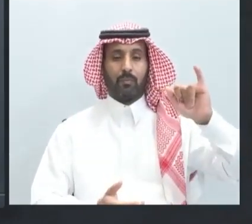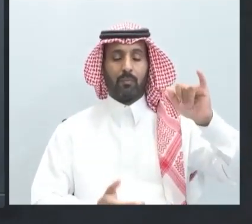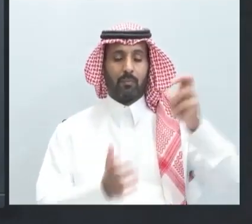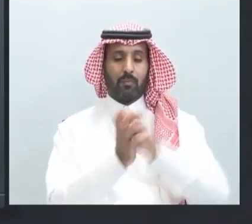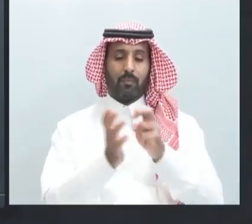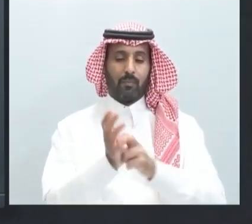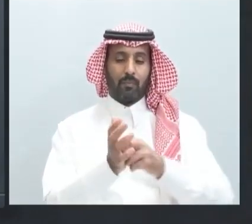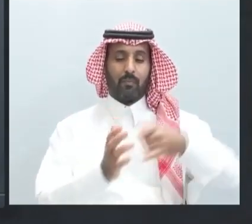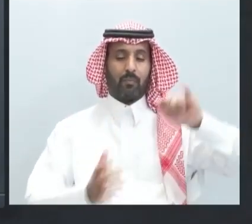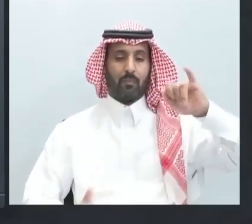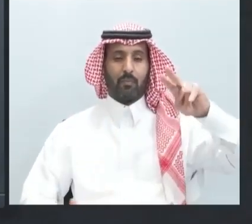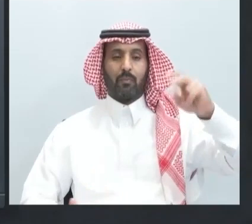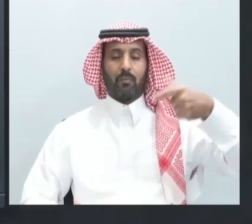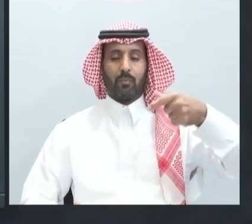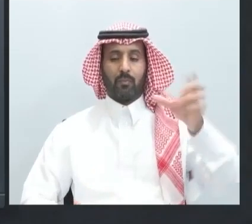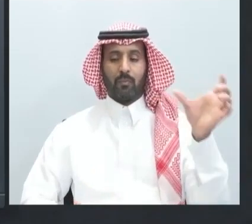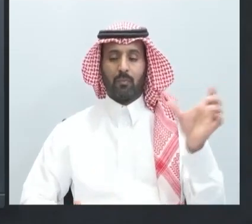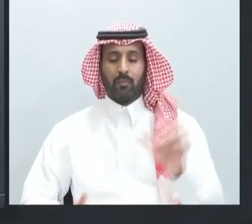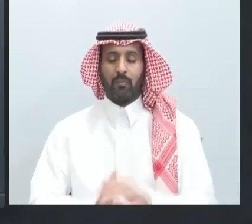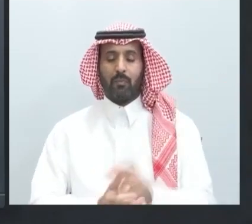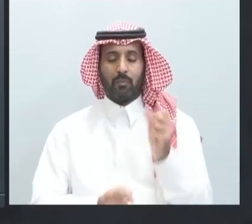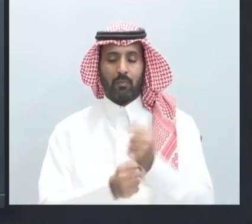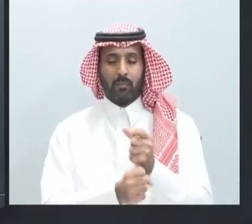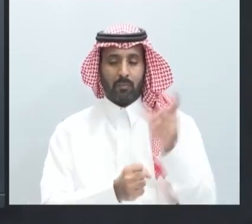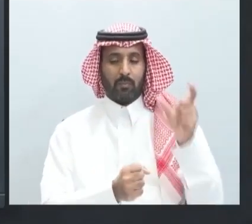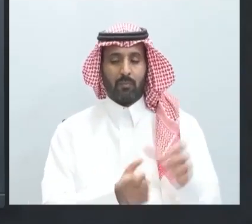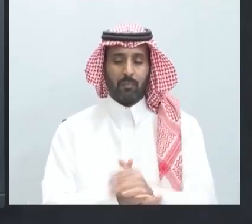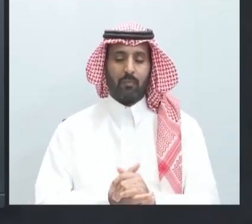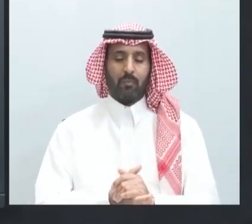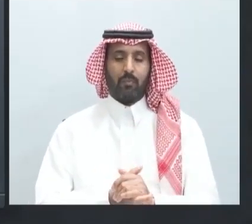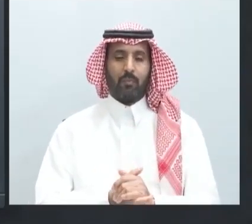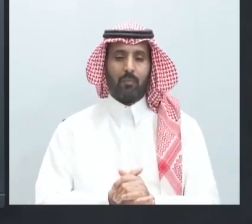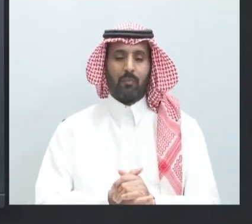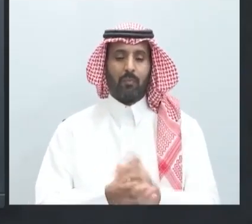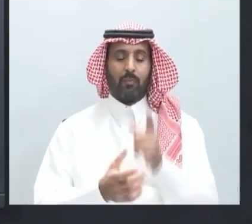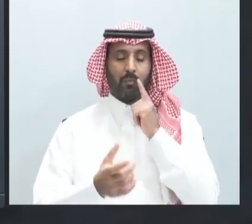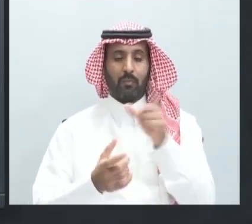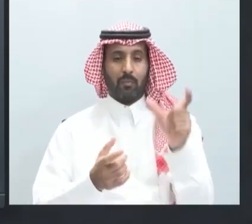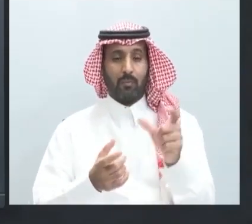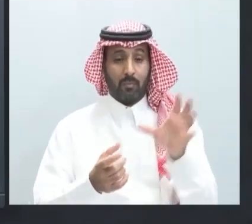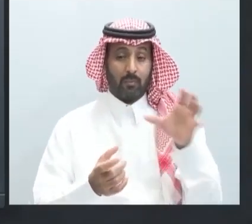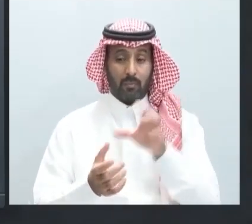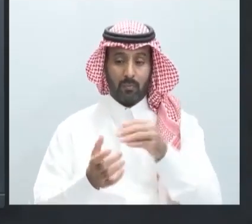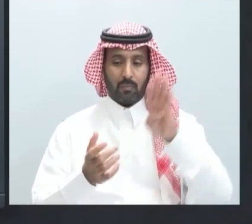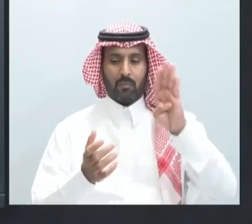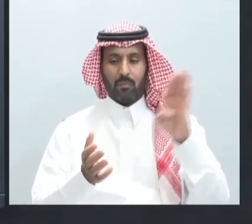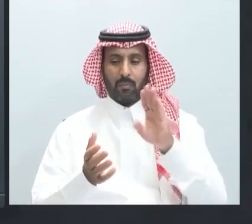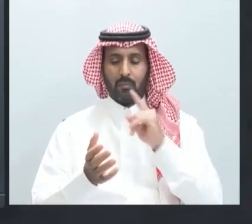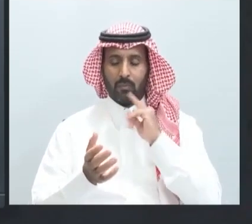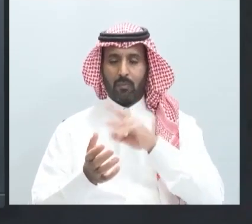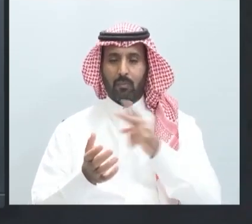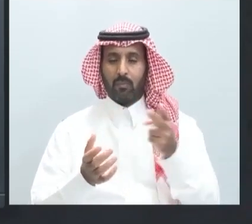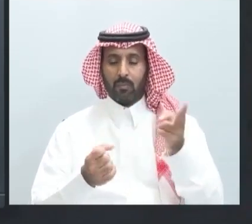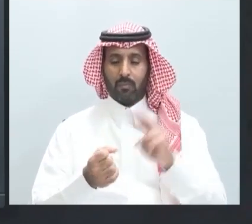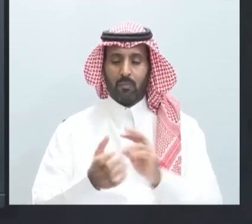grammar gerund as a subject of a sentence. You can use words from box B more than